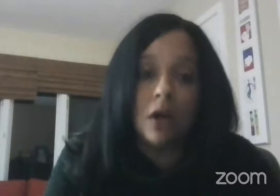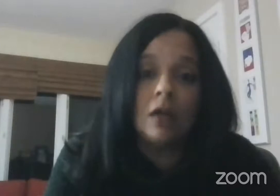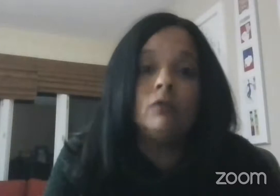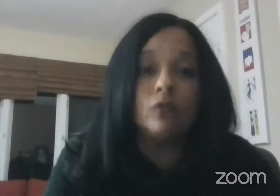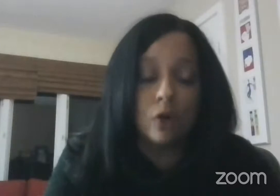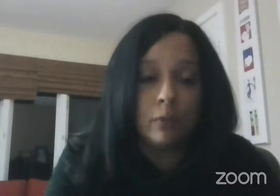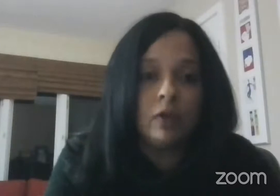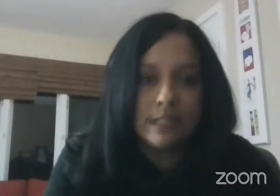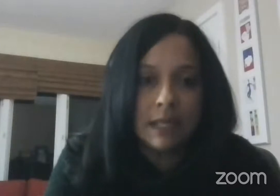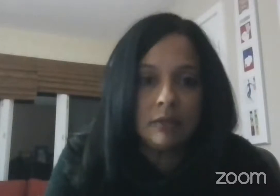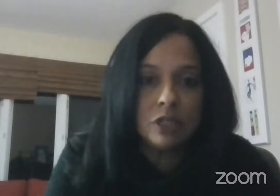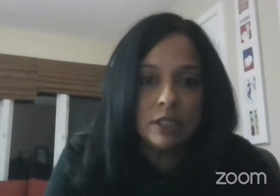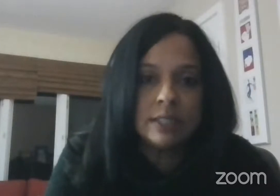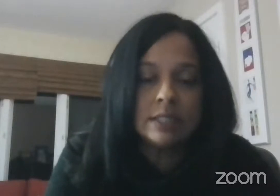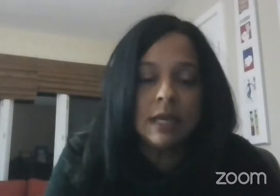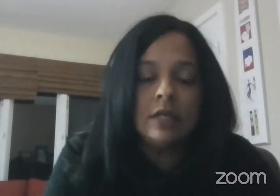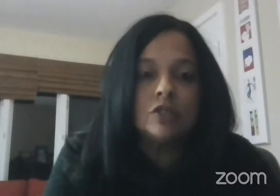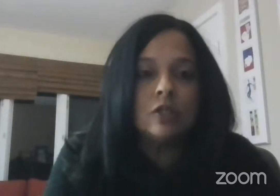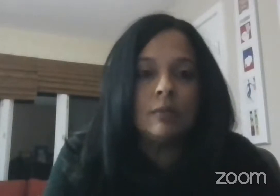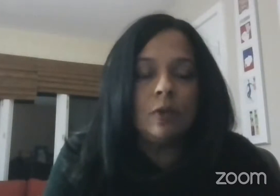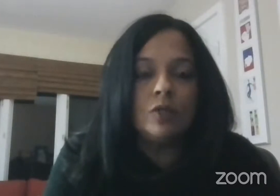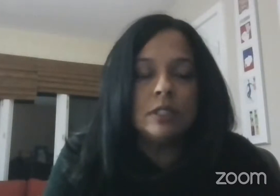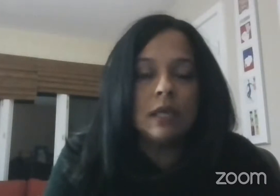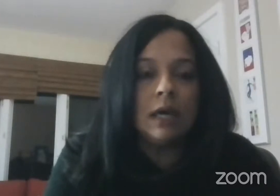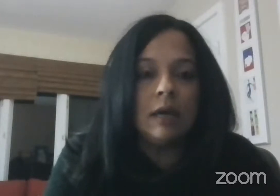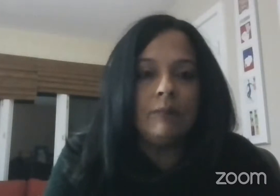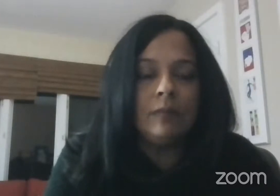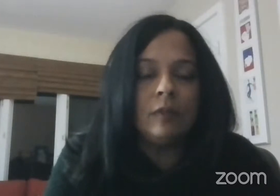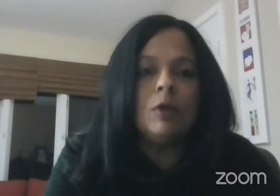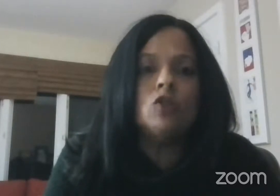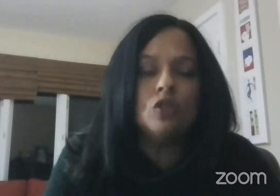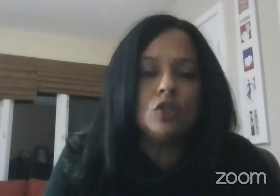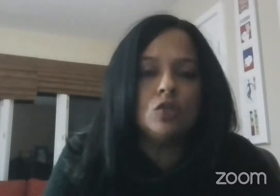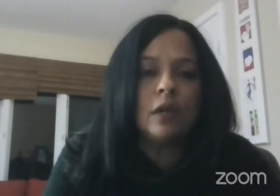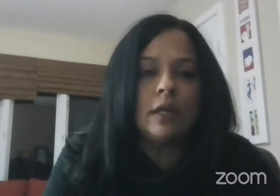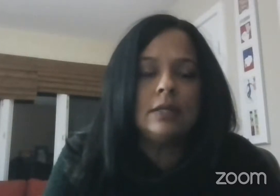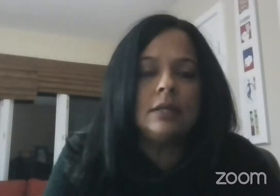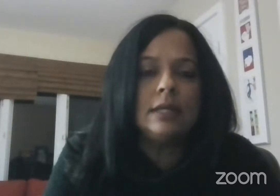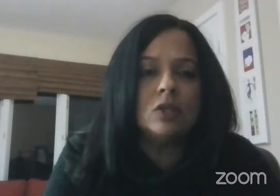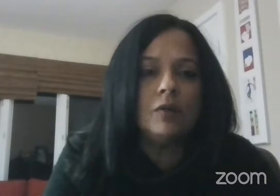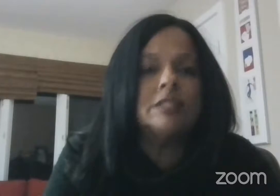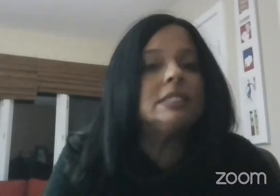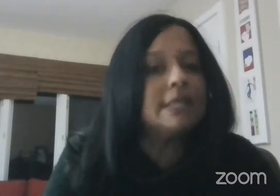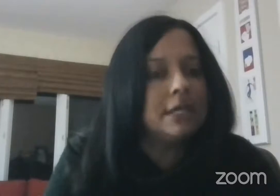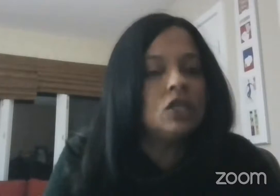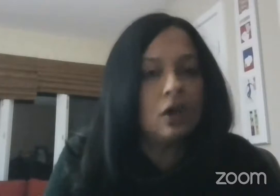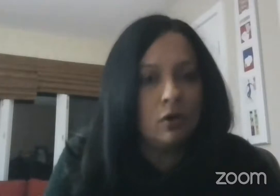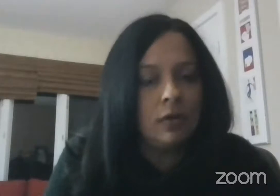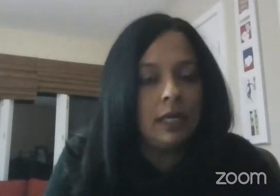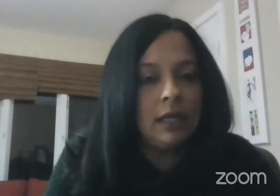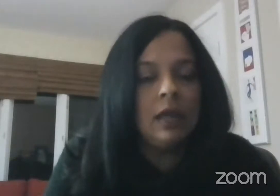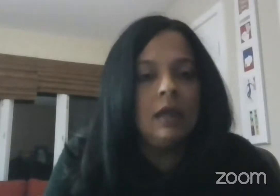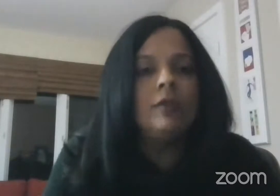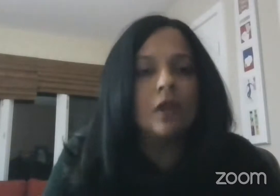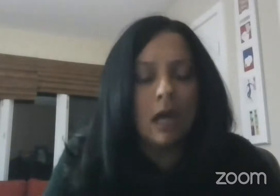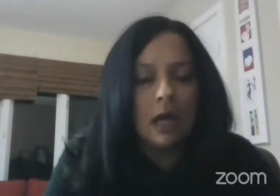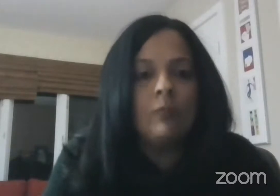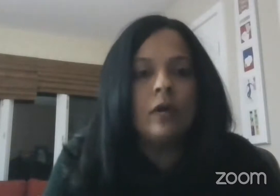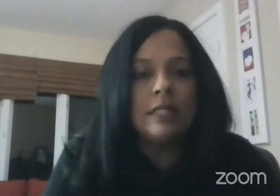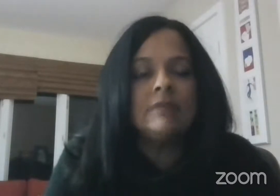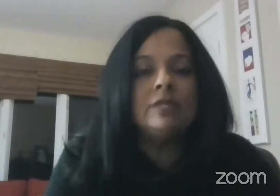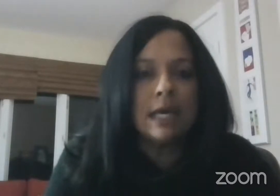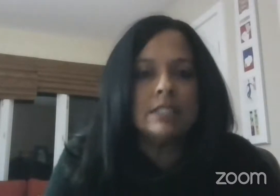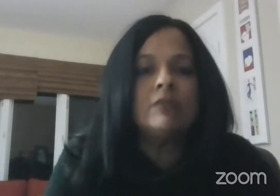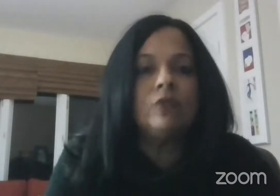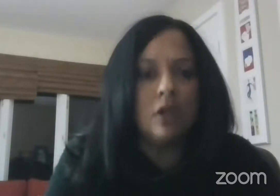test of nonverbal intelligence. So, the most used one is called the C-Tony, the